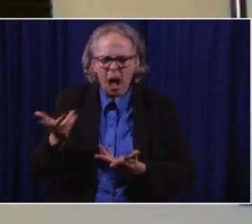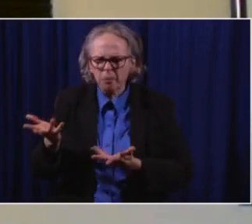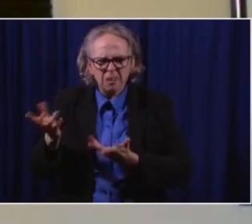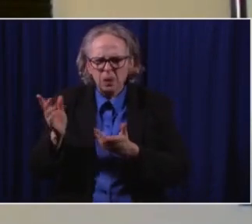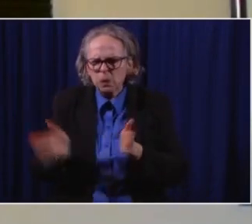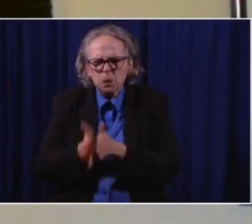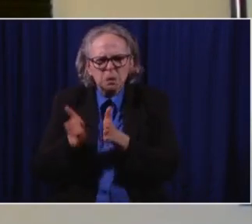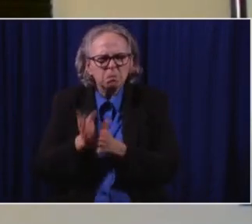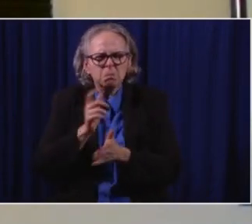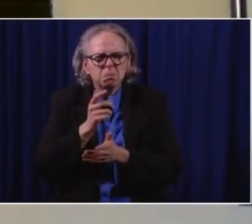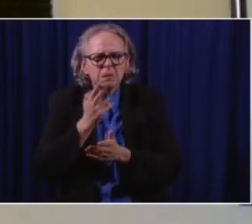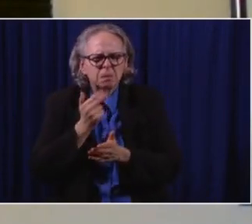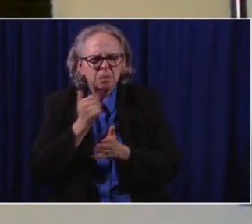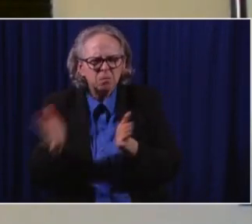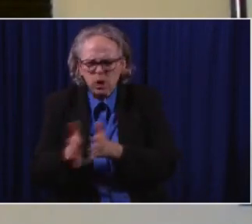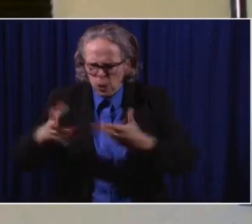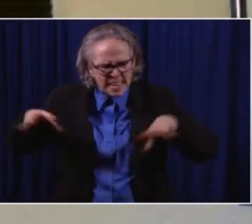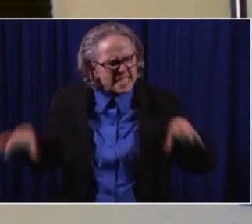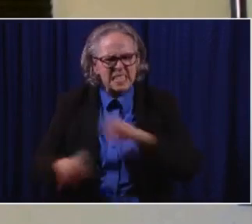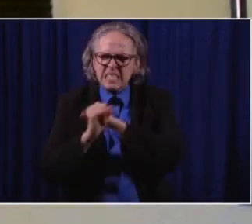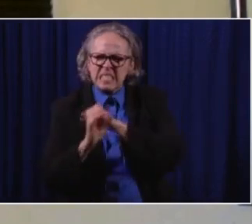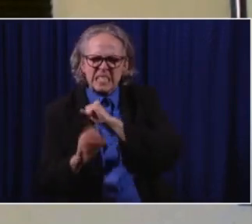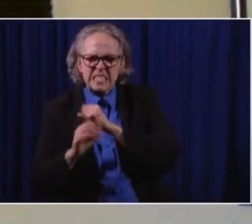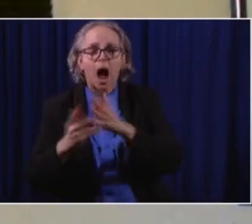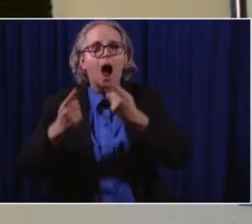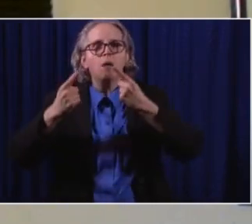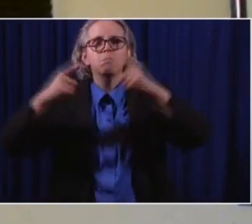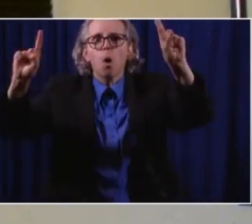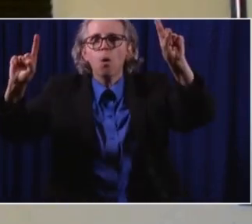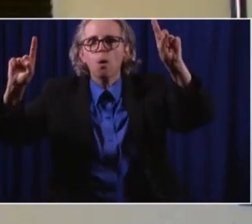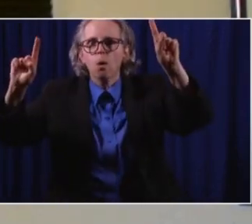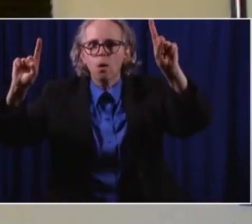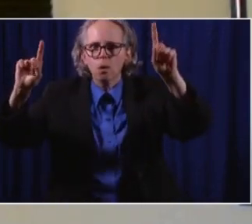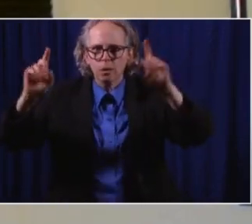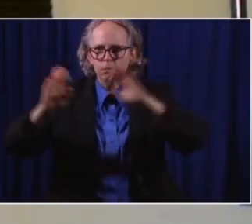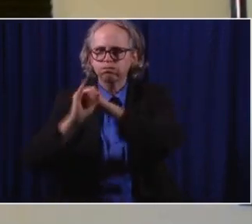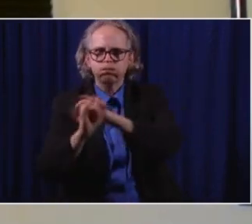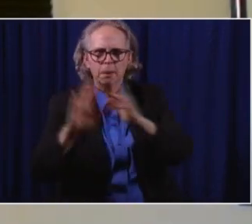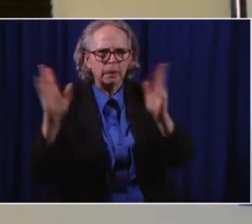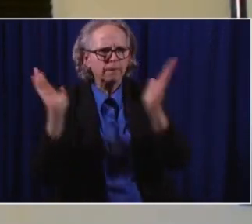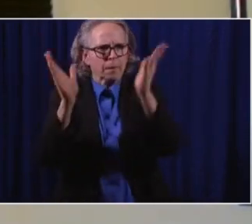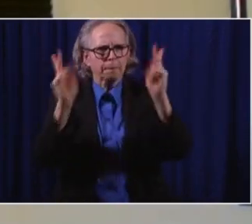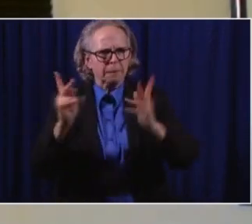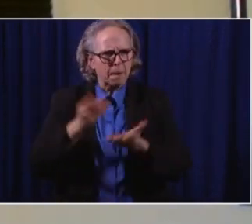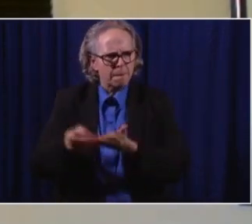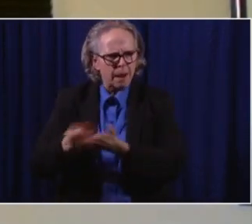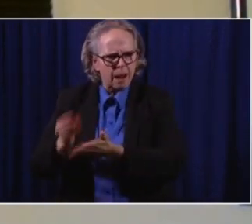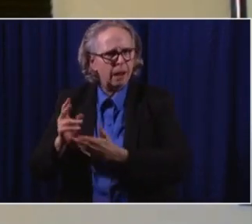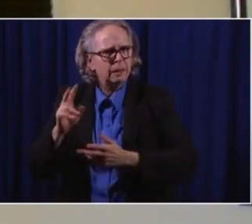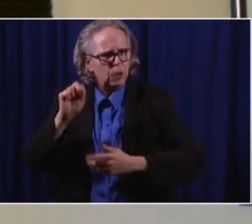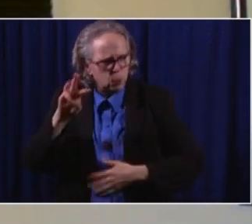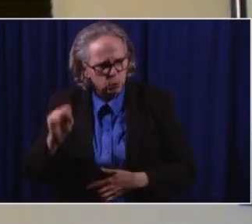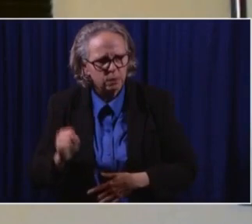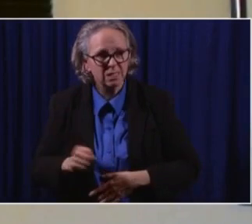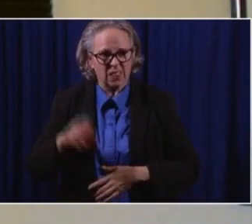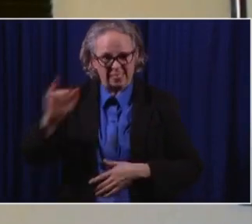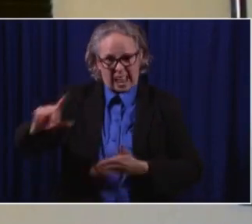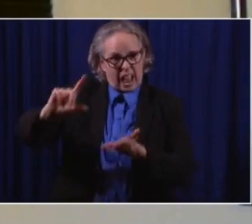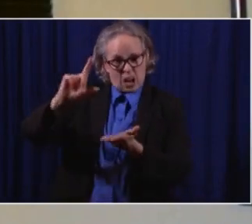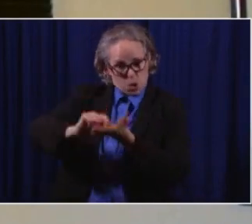a success of it. And as time went on, then he started to use his newspaper